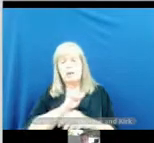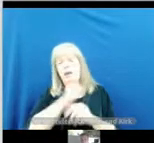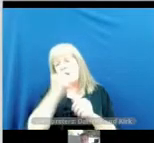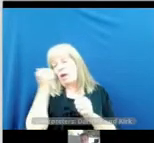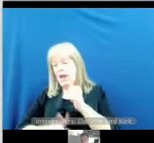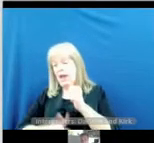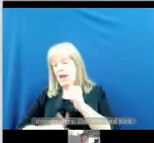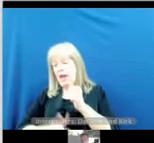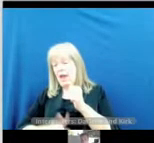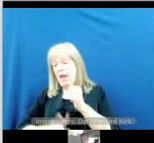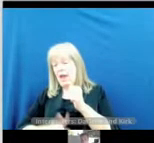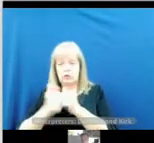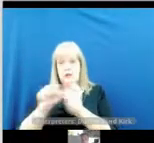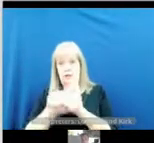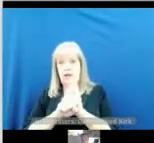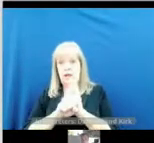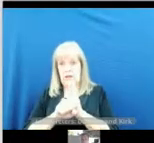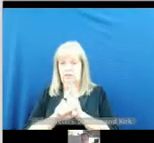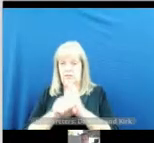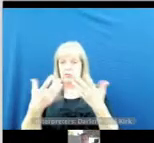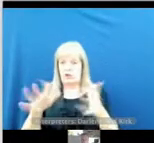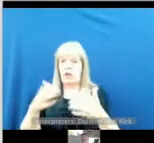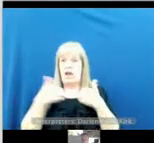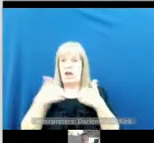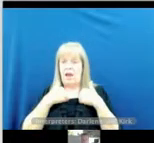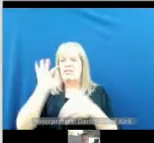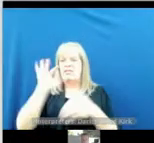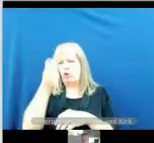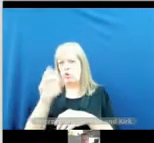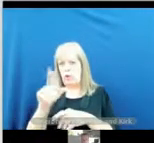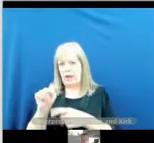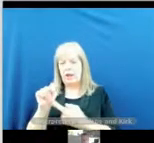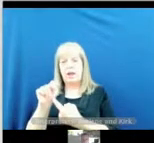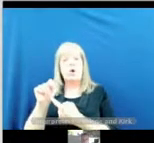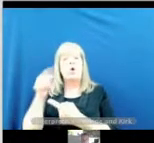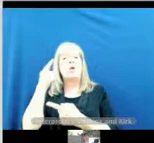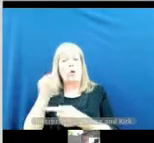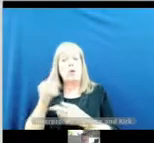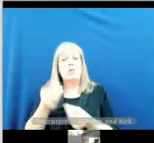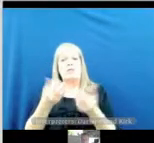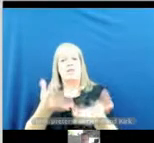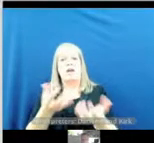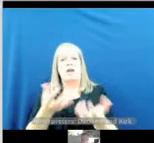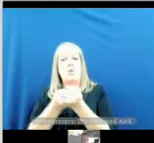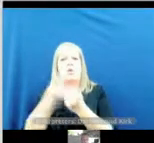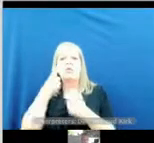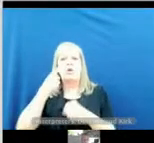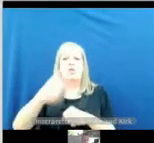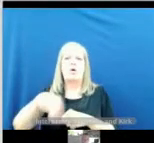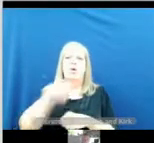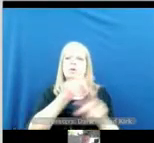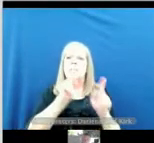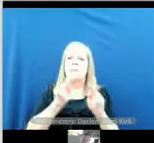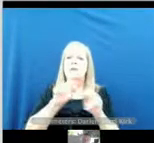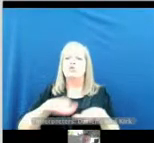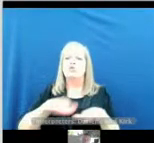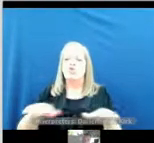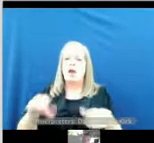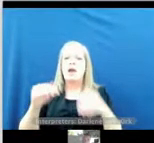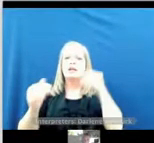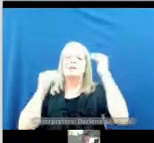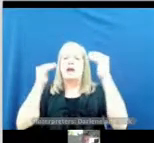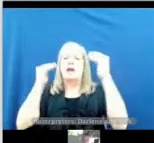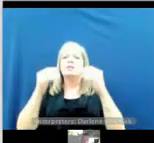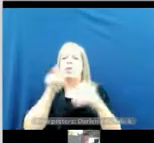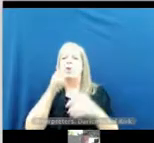federal grant that provides support to kids and young adults who are deafblind. That's the job that I host. I am the